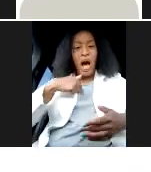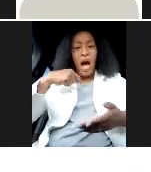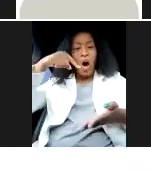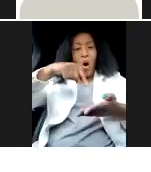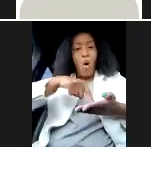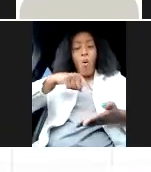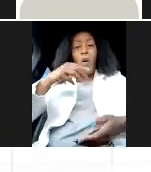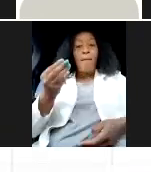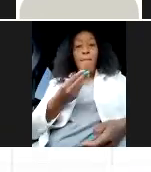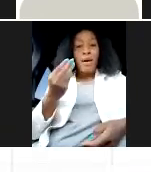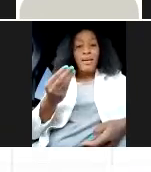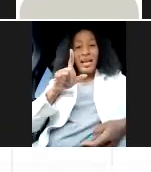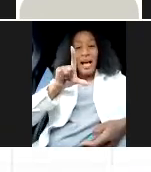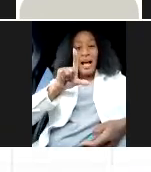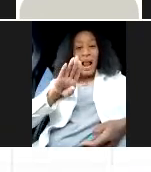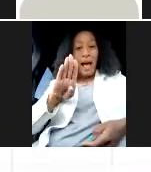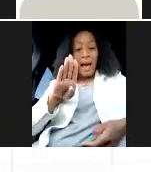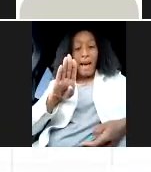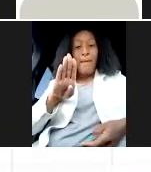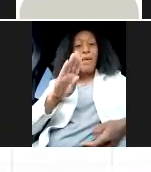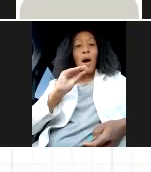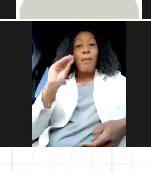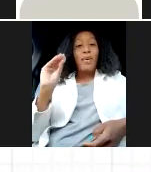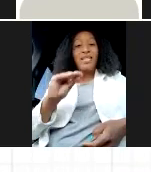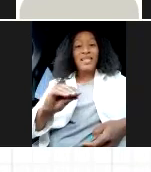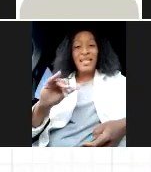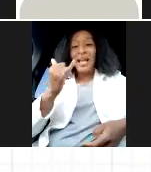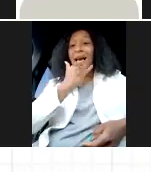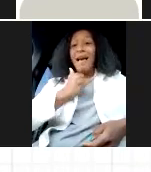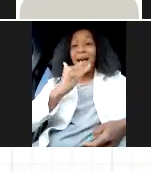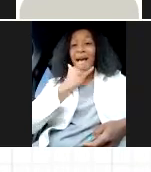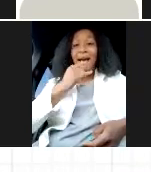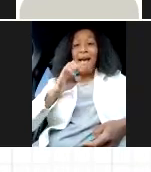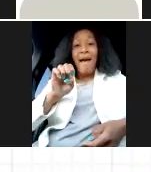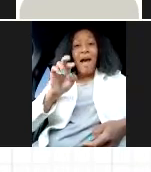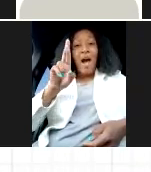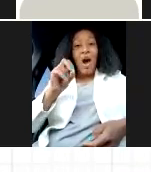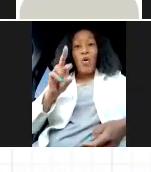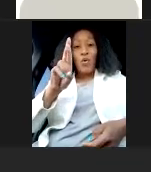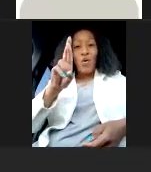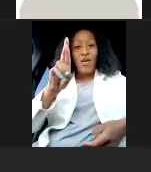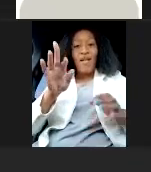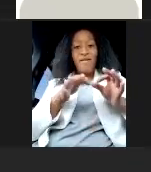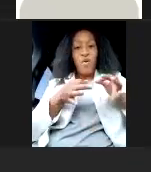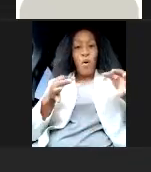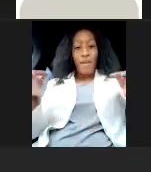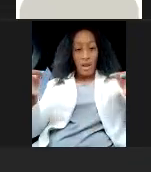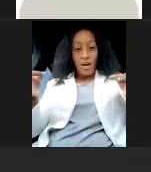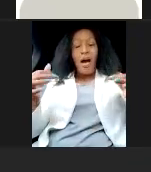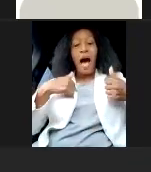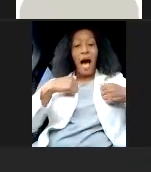the percent error formula. I'll do that here after we're done. So you see on this page